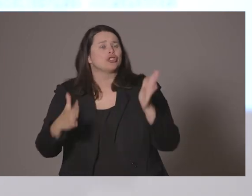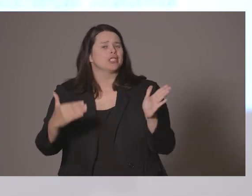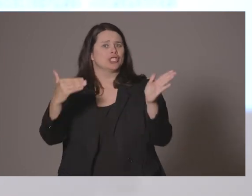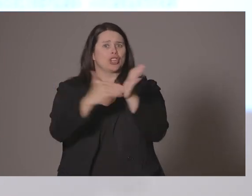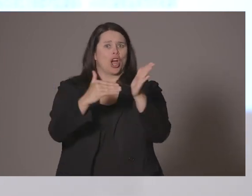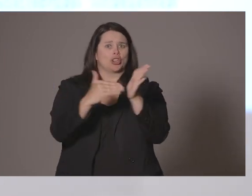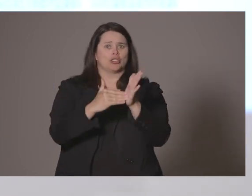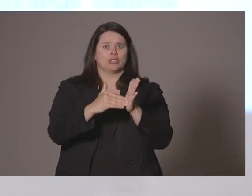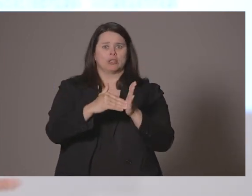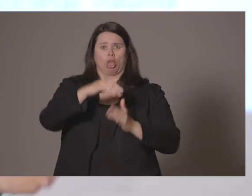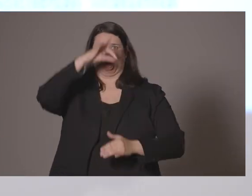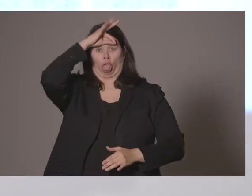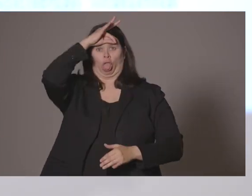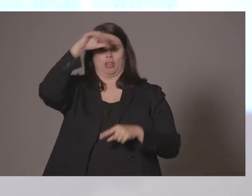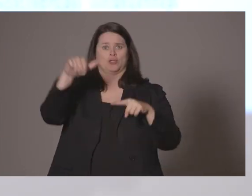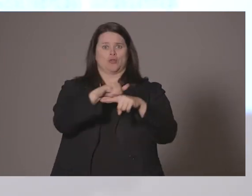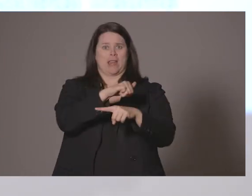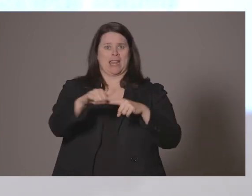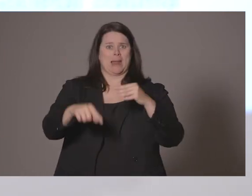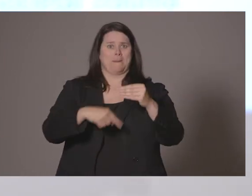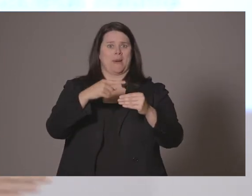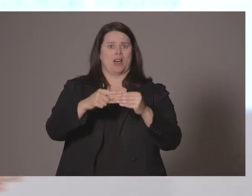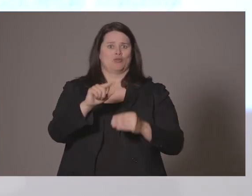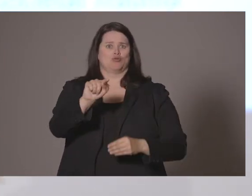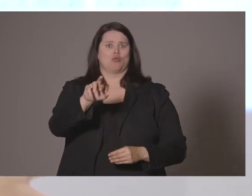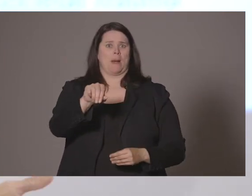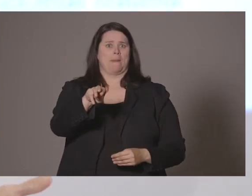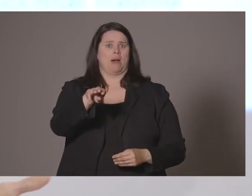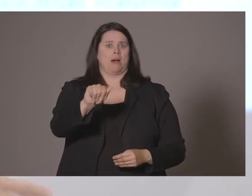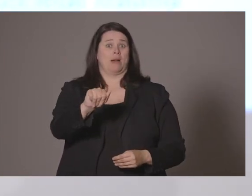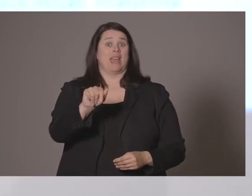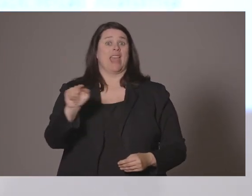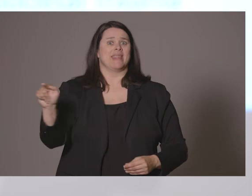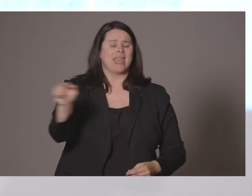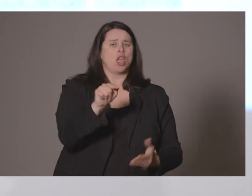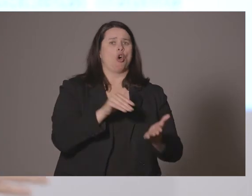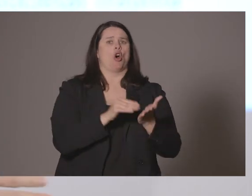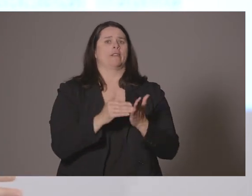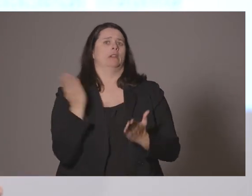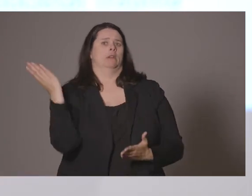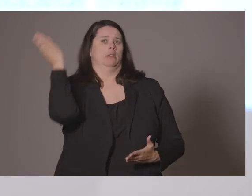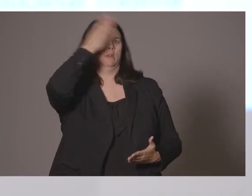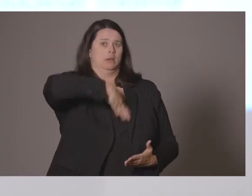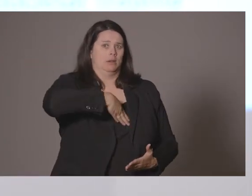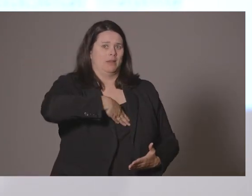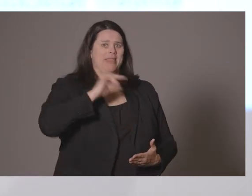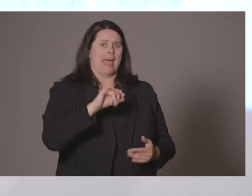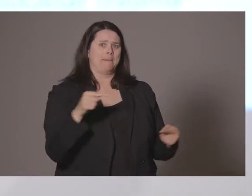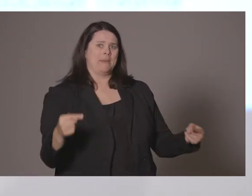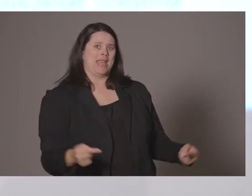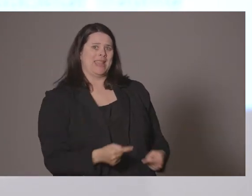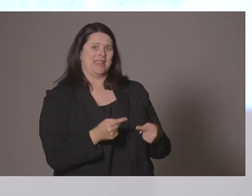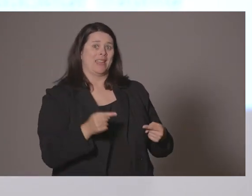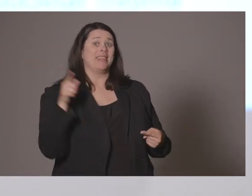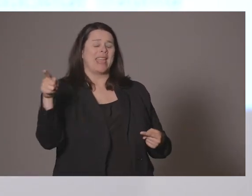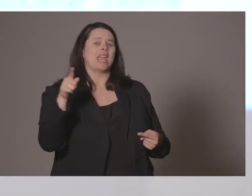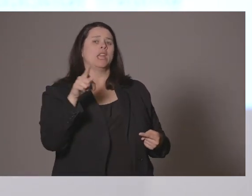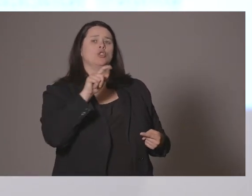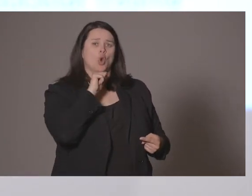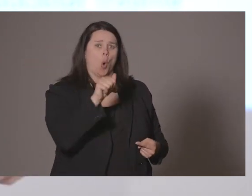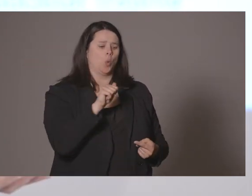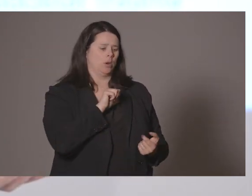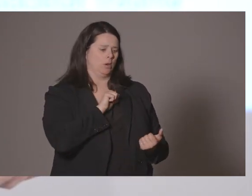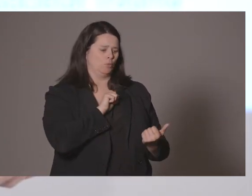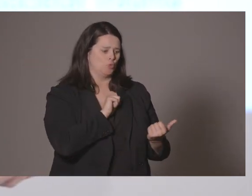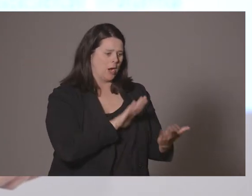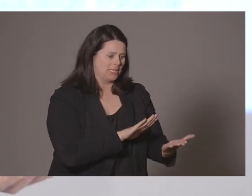pretty sophisticated ways of not bearing witness to that pain, not staying present with the discomfort, partly